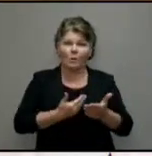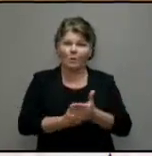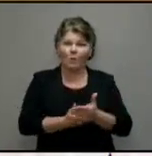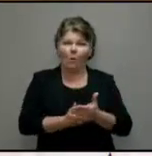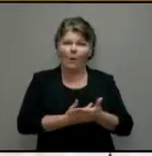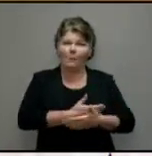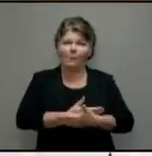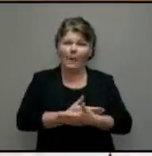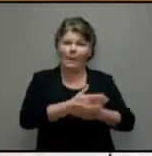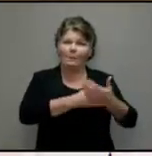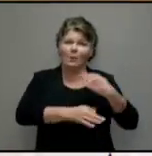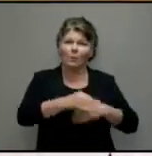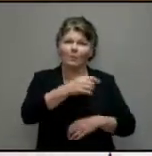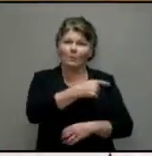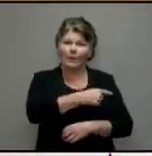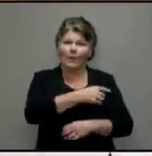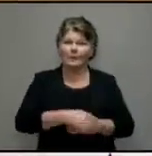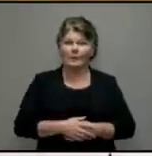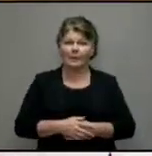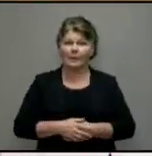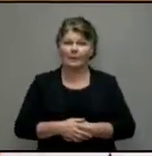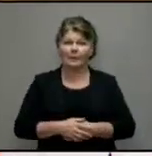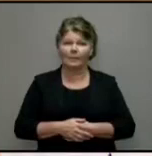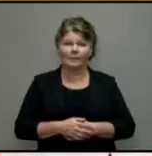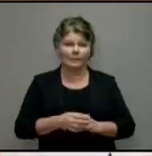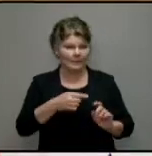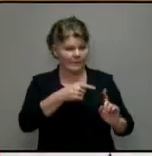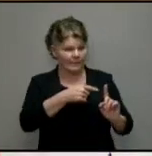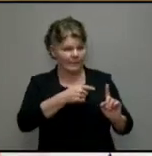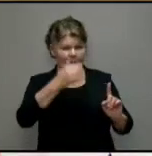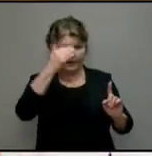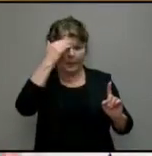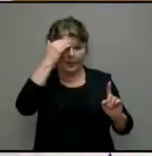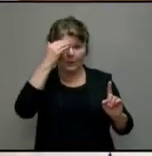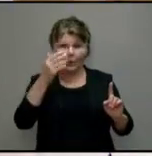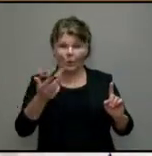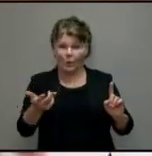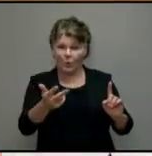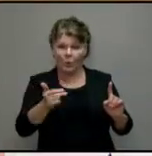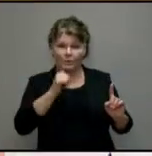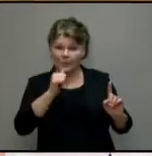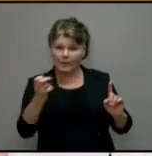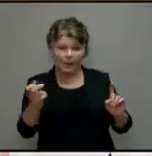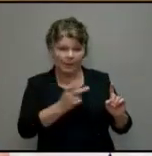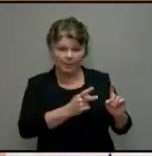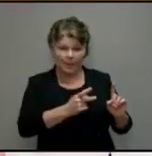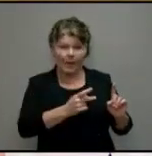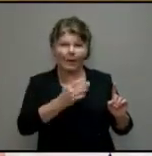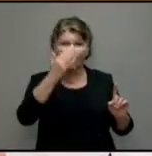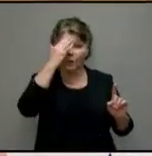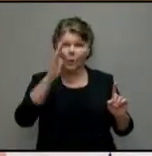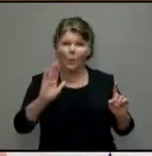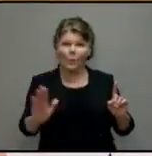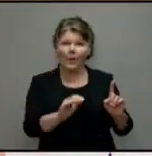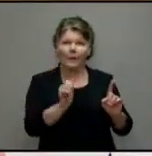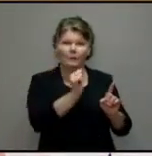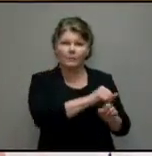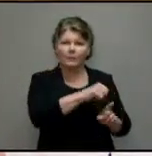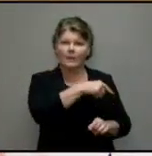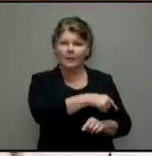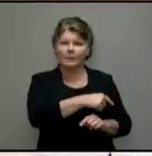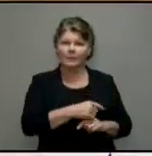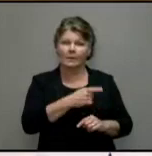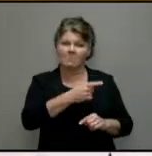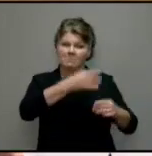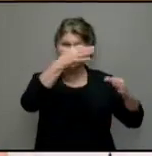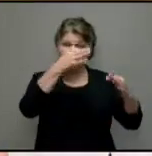Magi didn't return, Herod knew that he was tricked. Any threat to his position had to be eliminated.